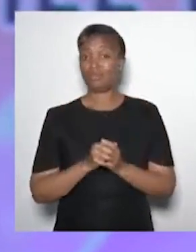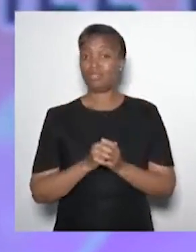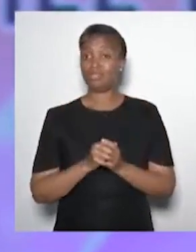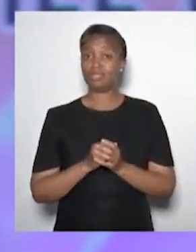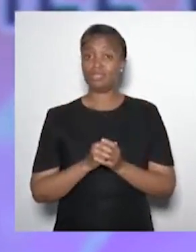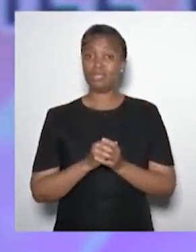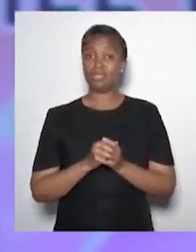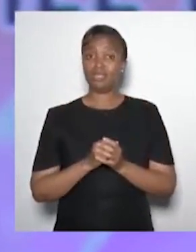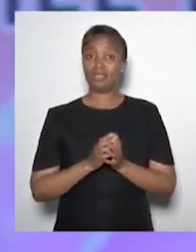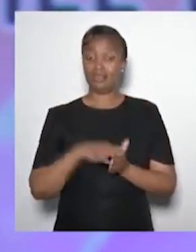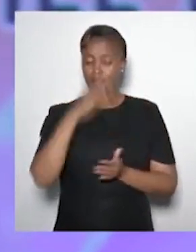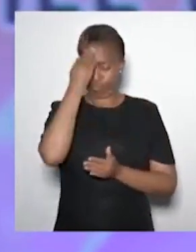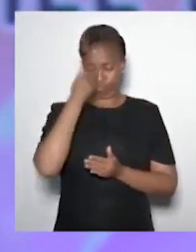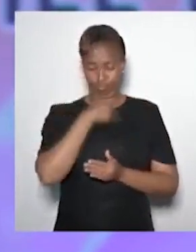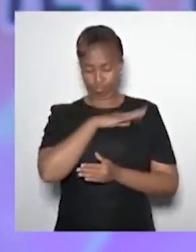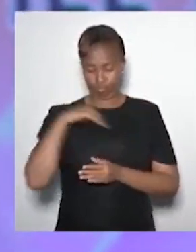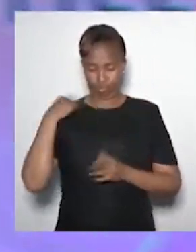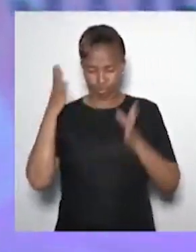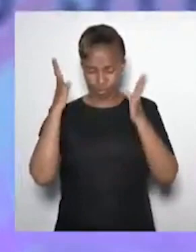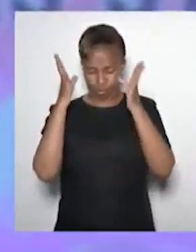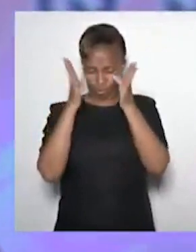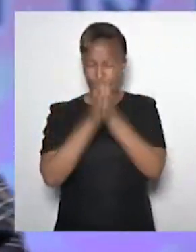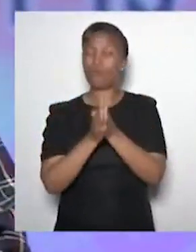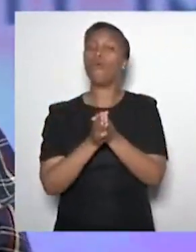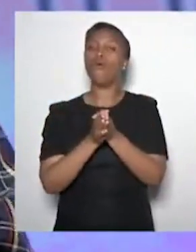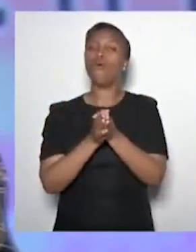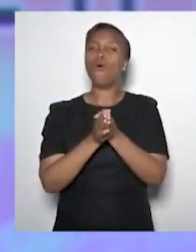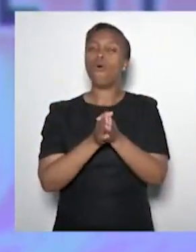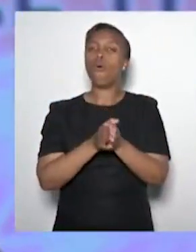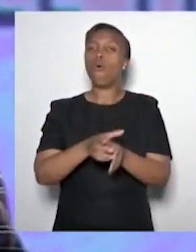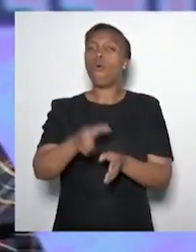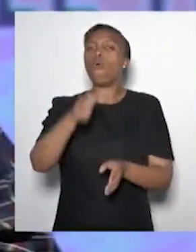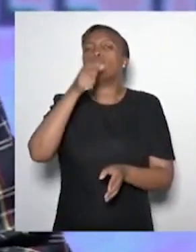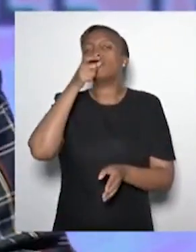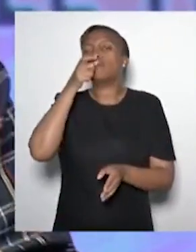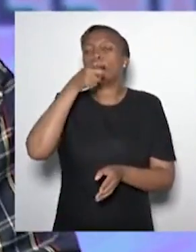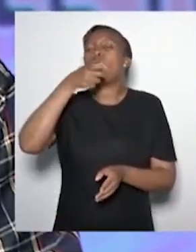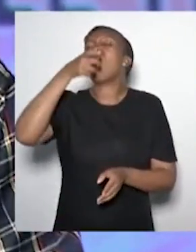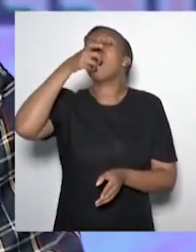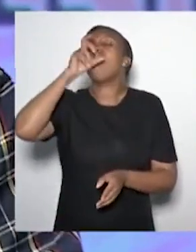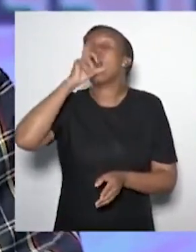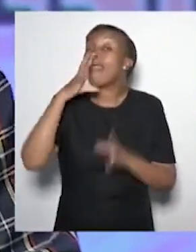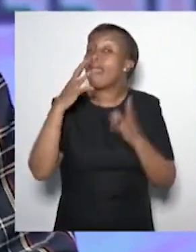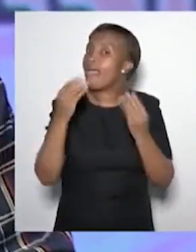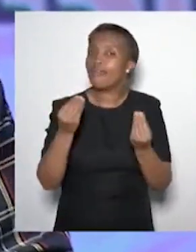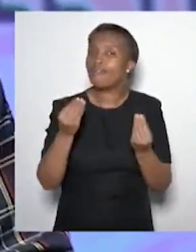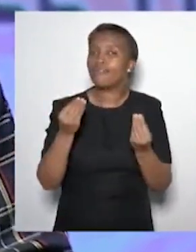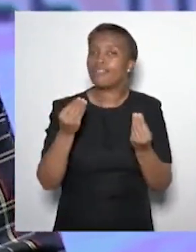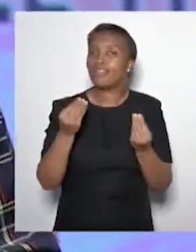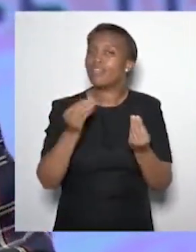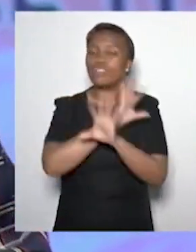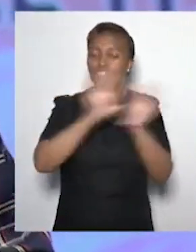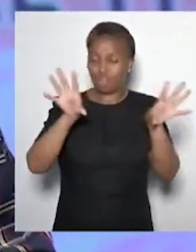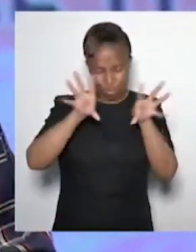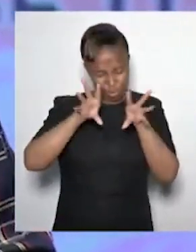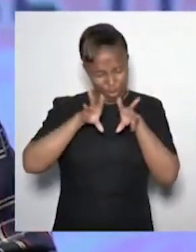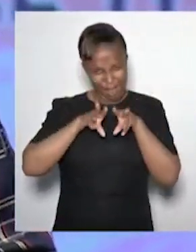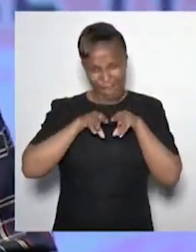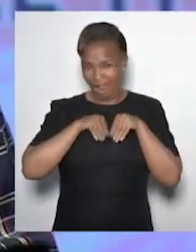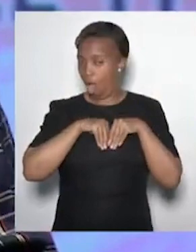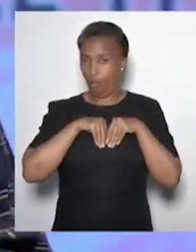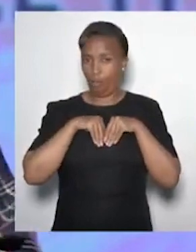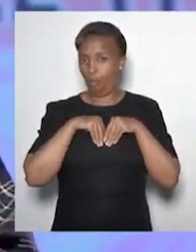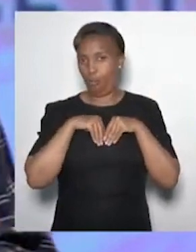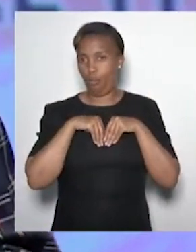Like in the Catholic Church, haba ijam mass, you are not even allowed to pick up the emblem with your hand